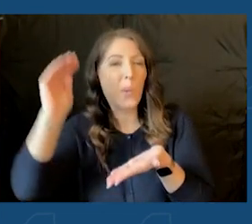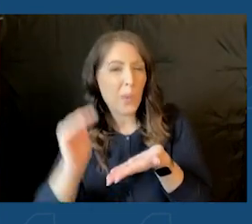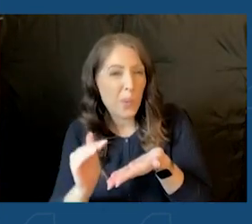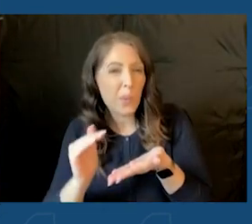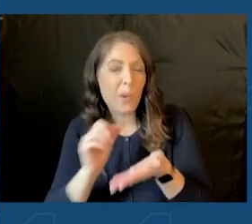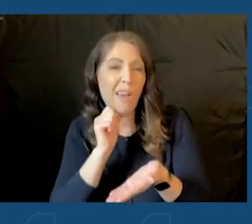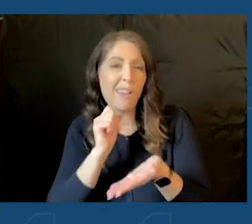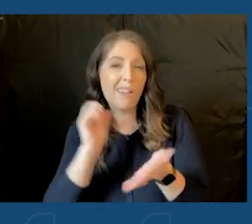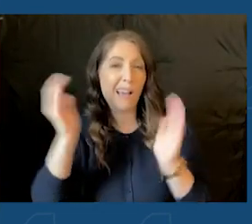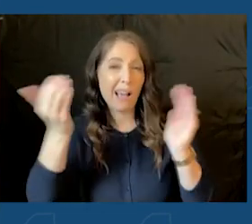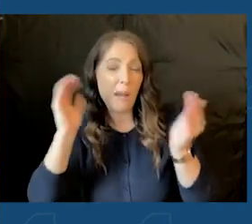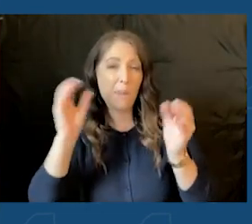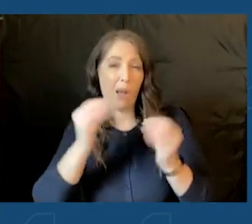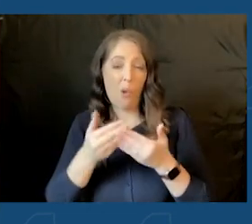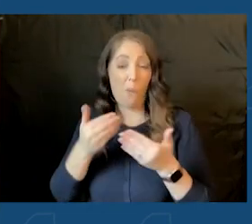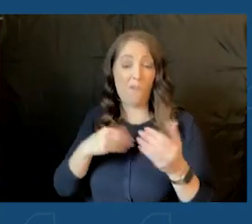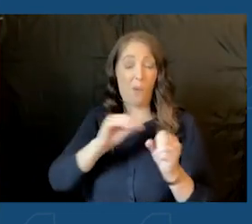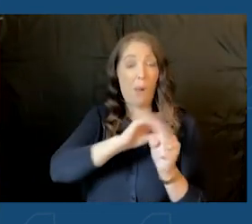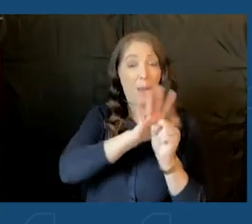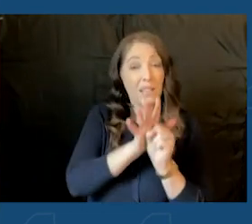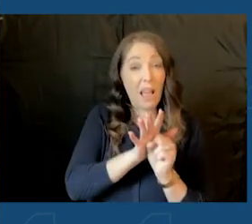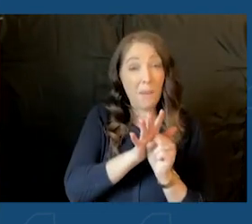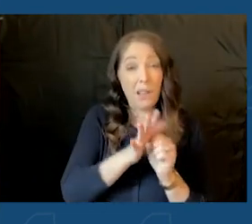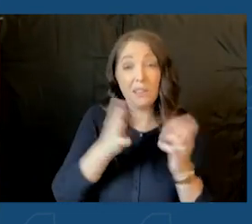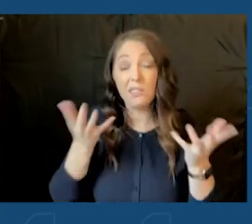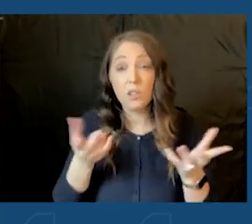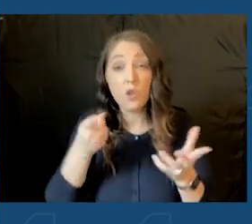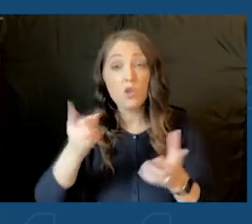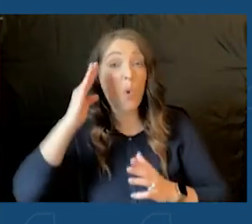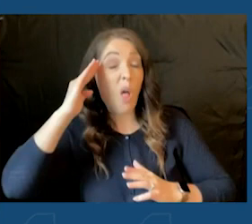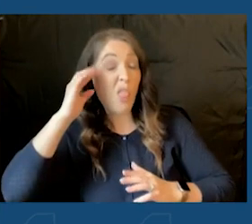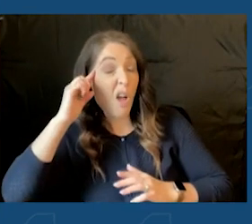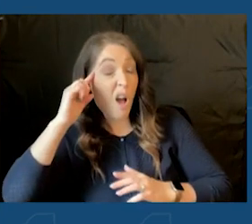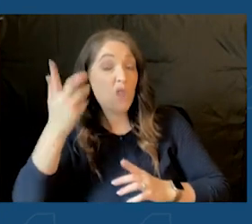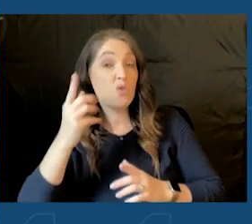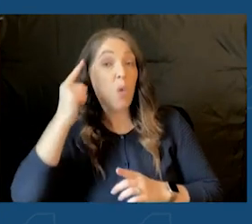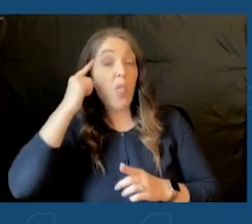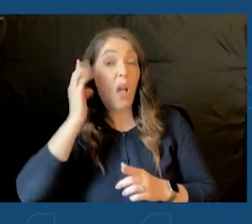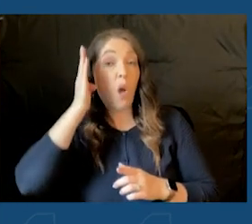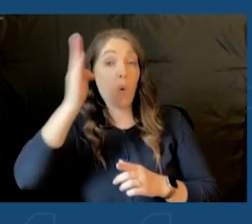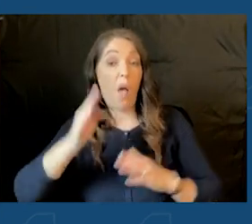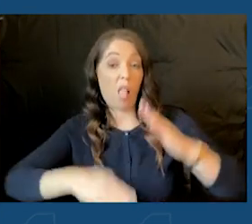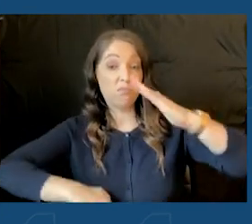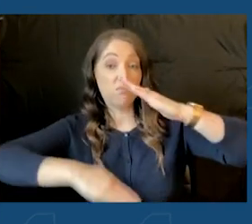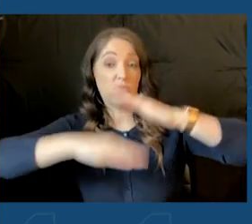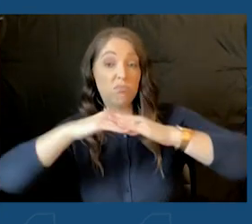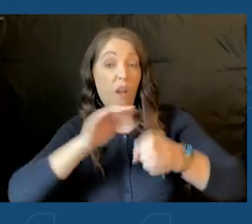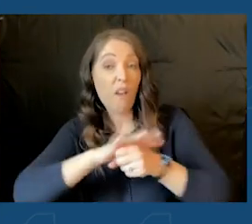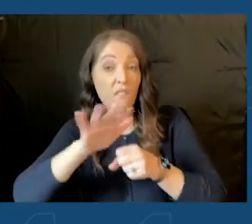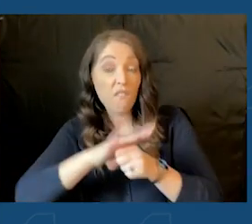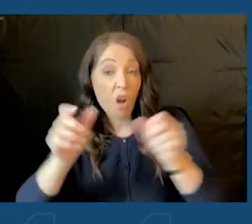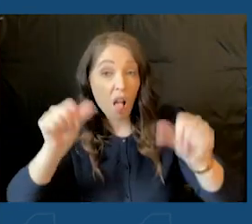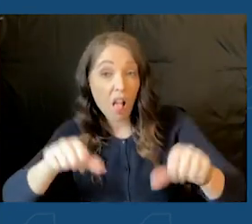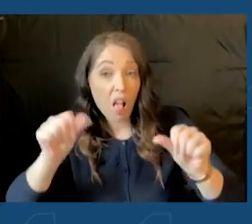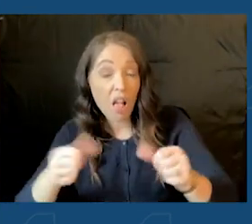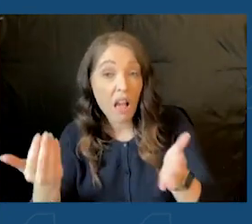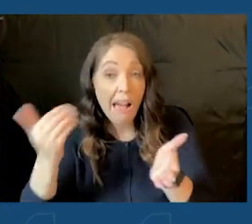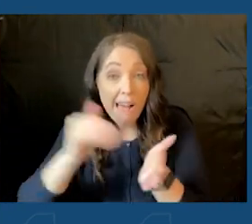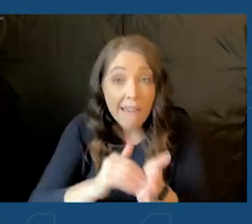thoughts on how many people this will actually help? Do you think it'll reach full capacity again and help even more people? Will they get back to that